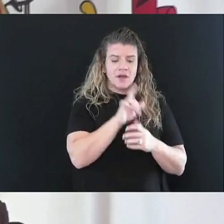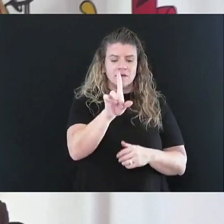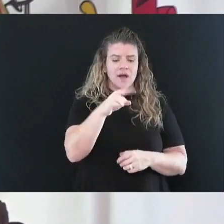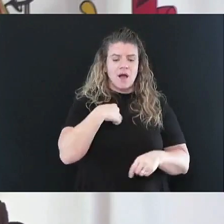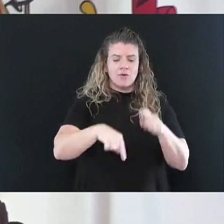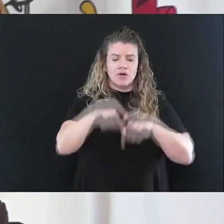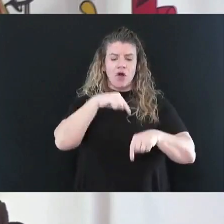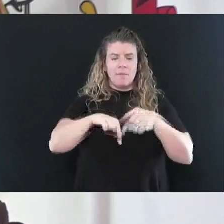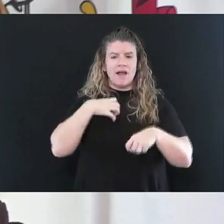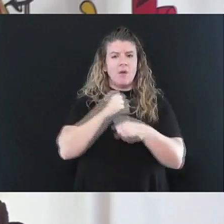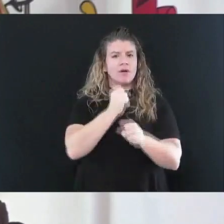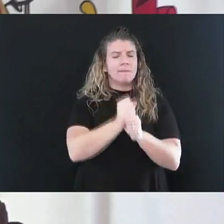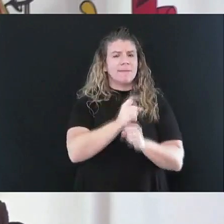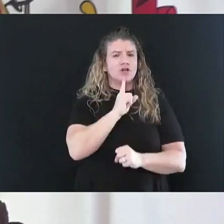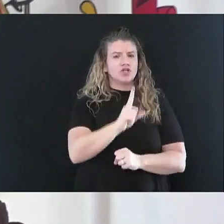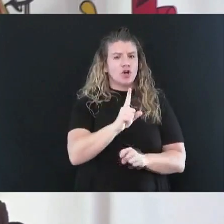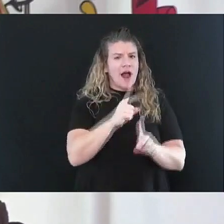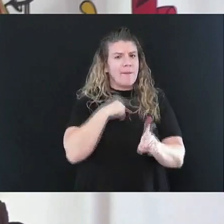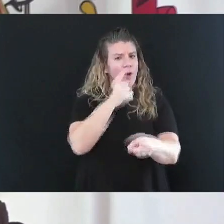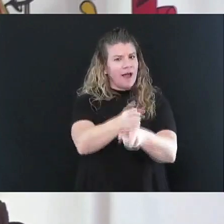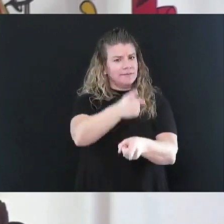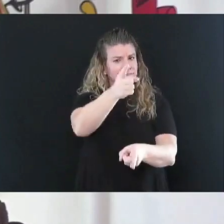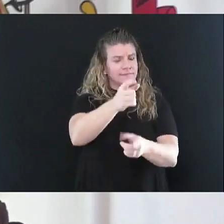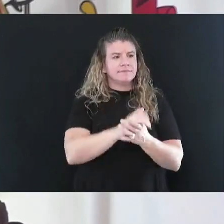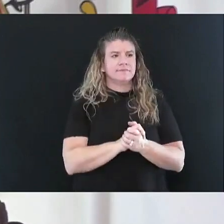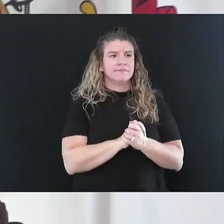make absolutely certain when I tell you this, but it's